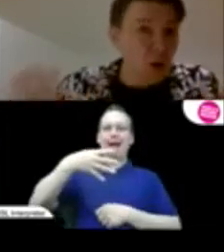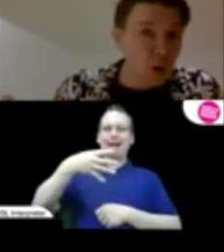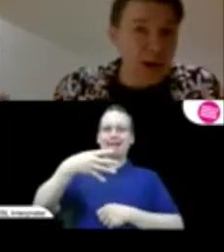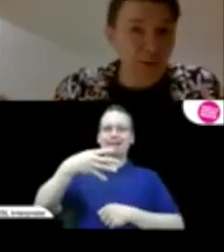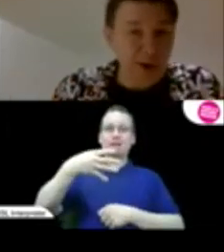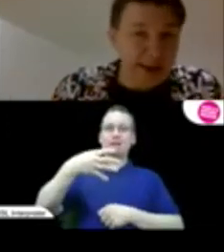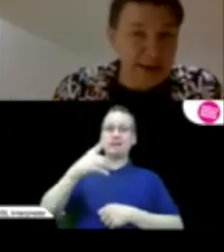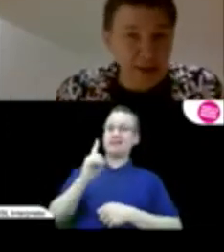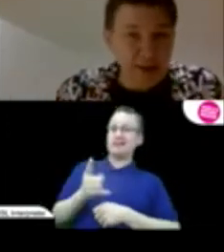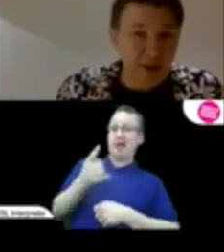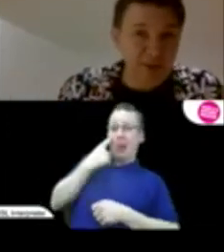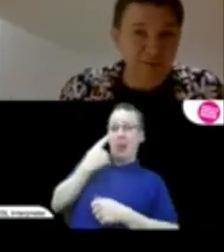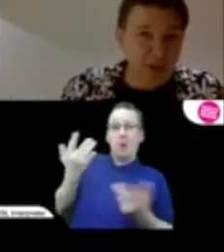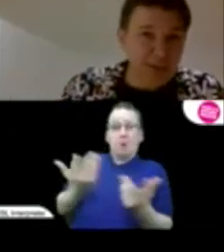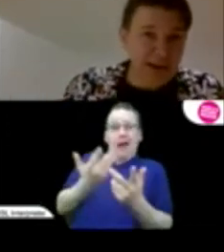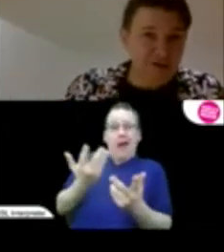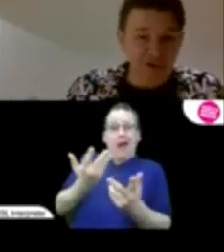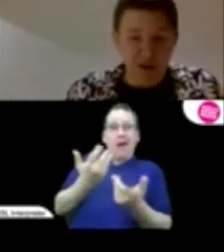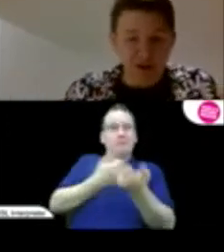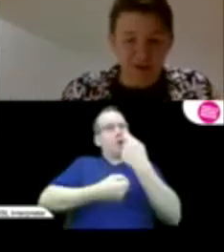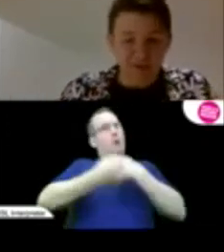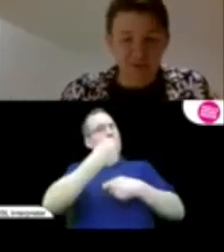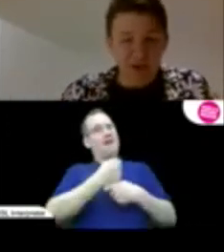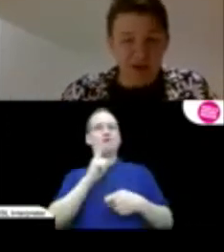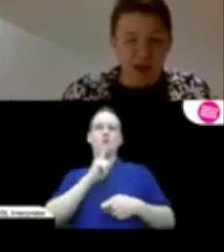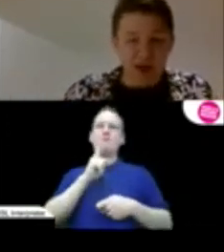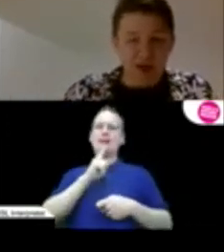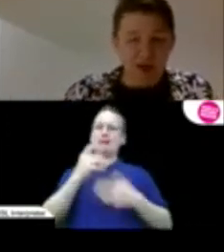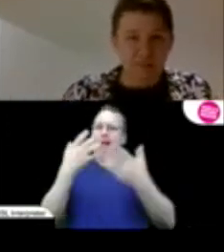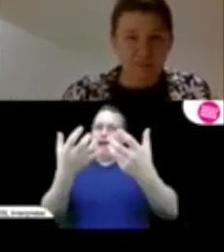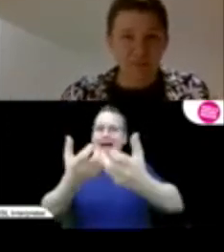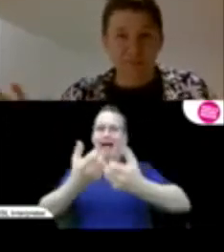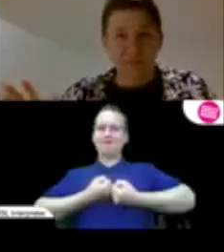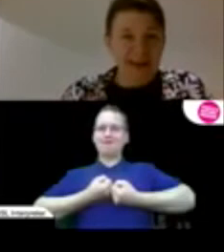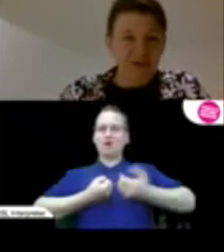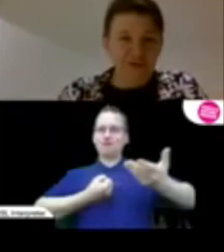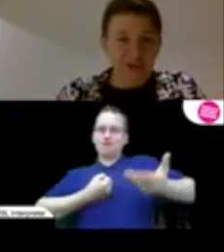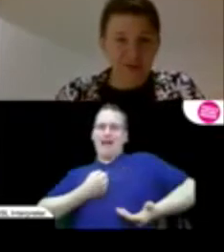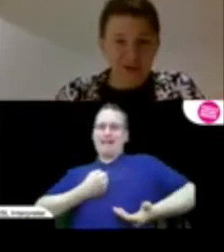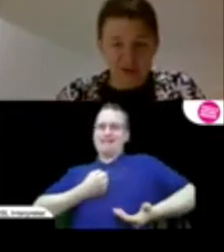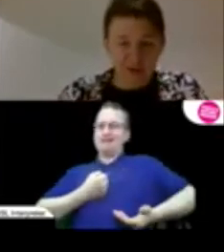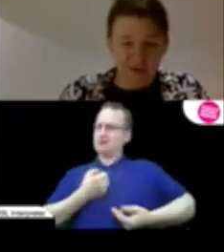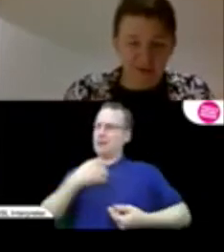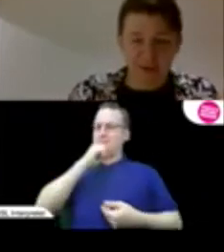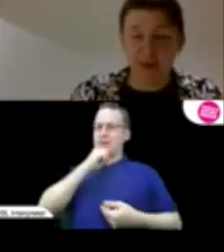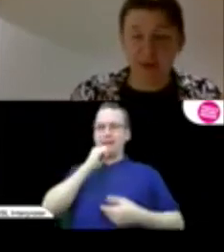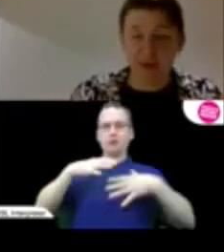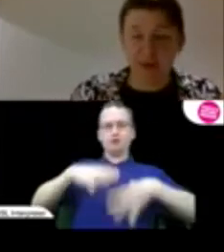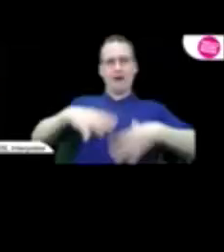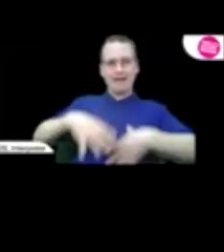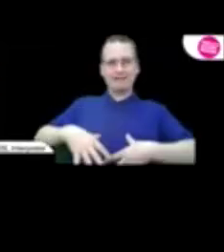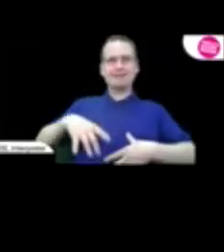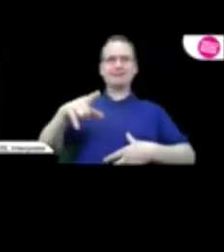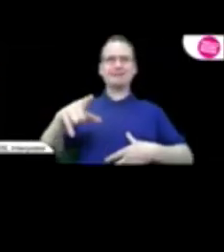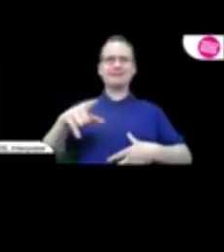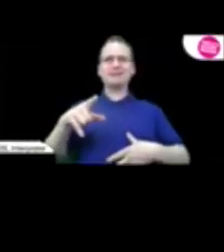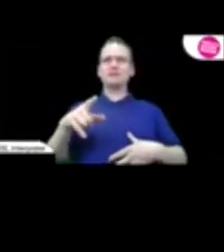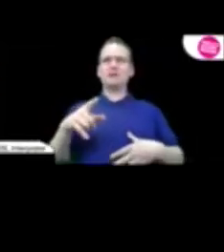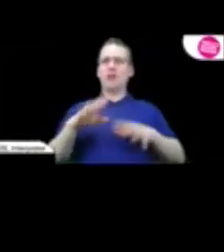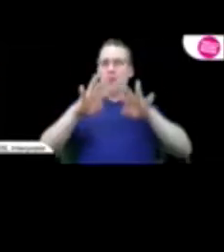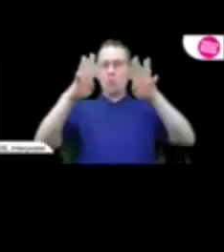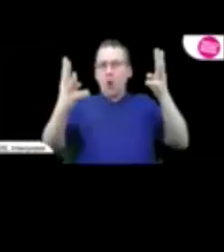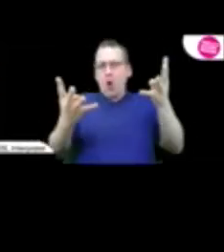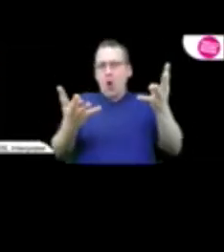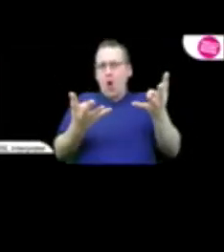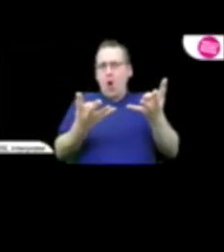you know, look where we're going to end up if women get rights. There'll be men in dresses and the whole world is going to be